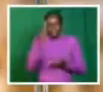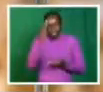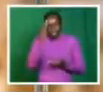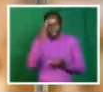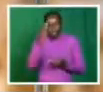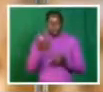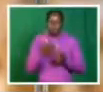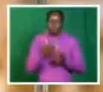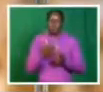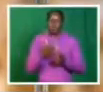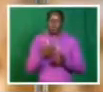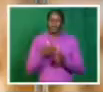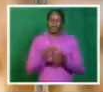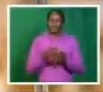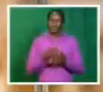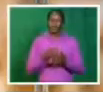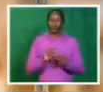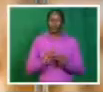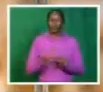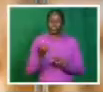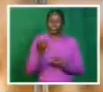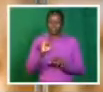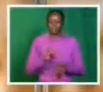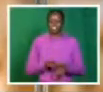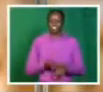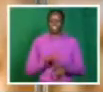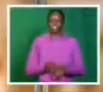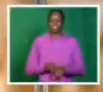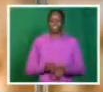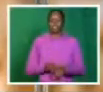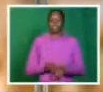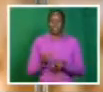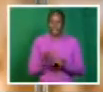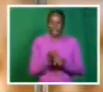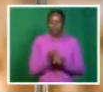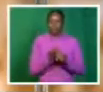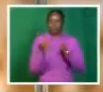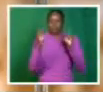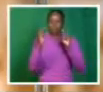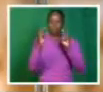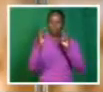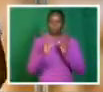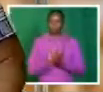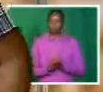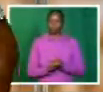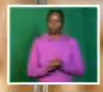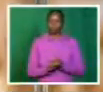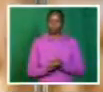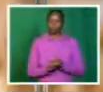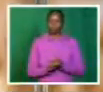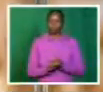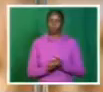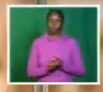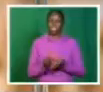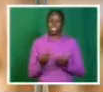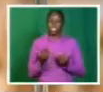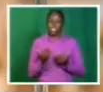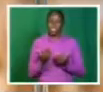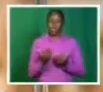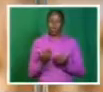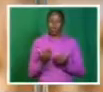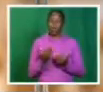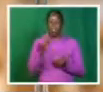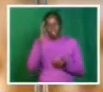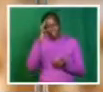not your first time to see this topic or this concept, quadratic functions. Here I'm explaining